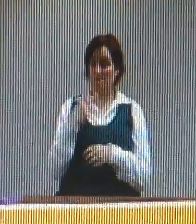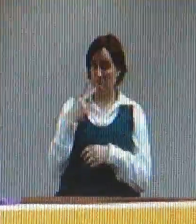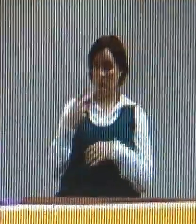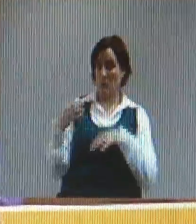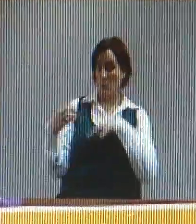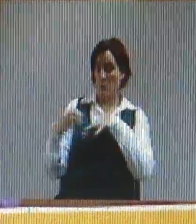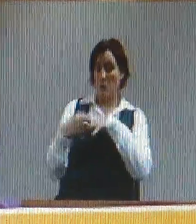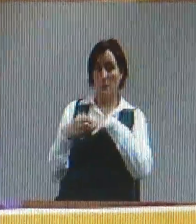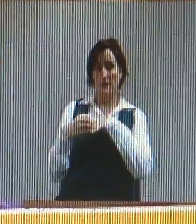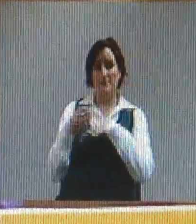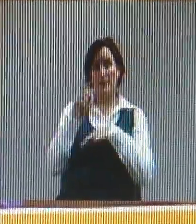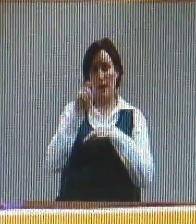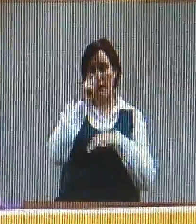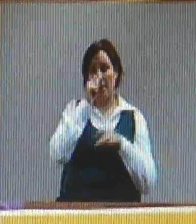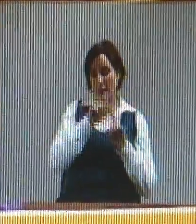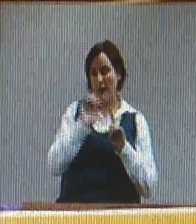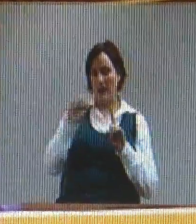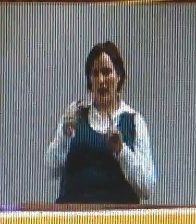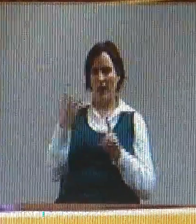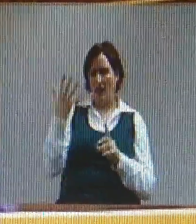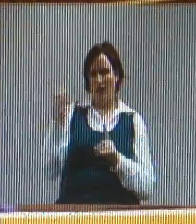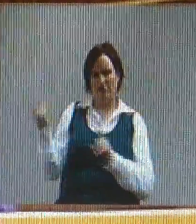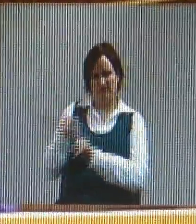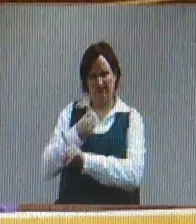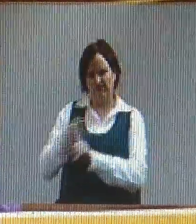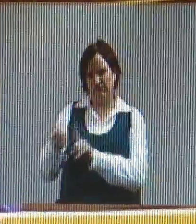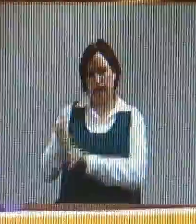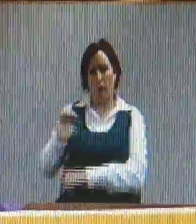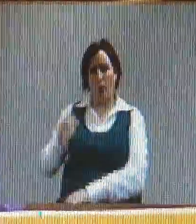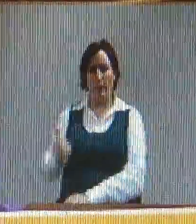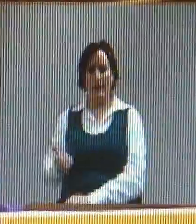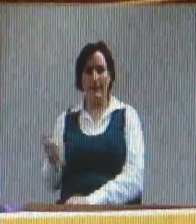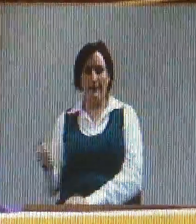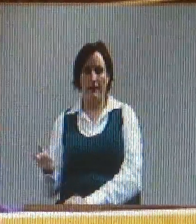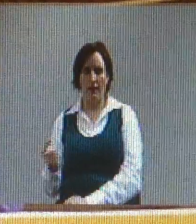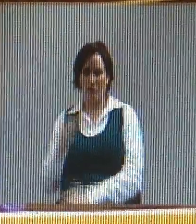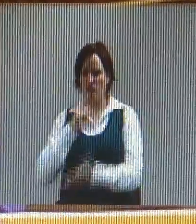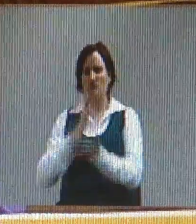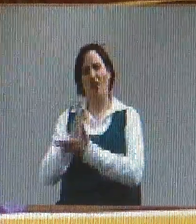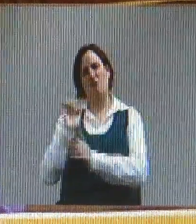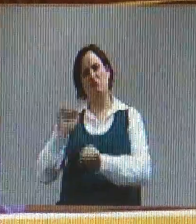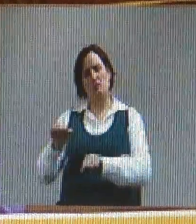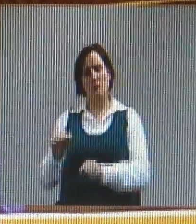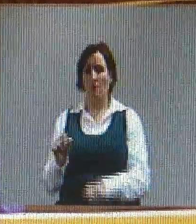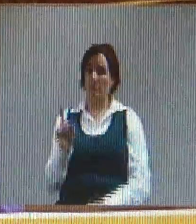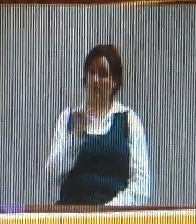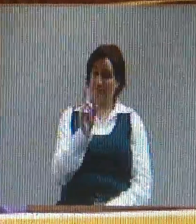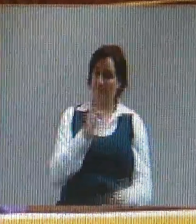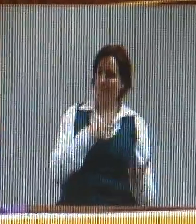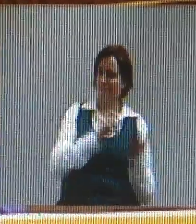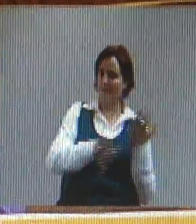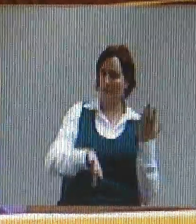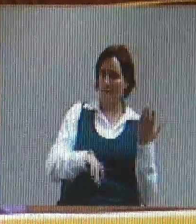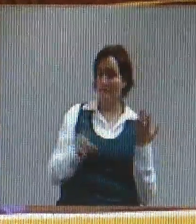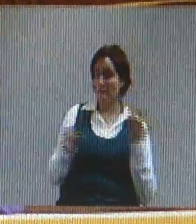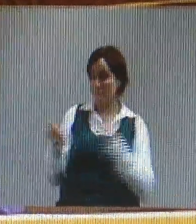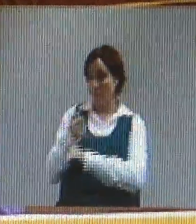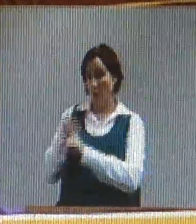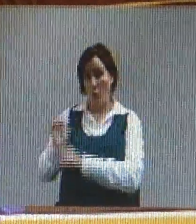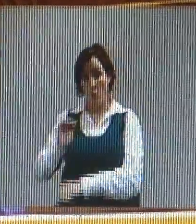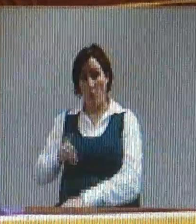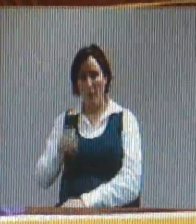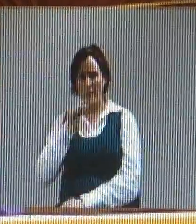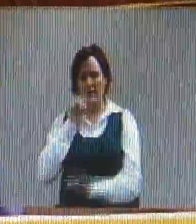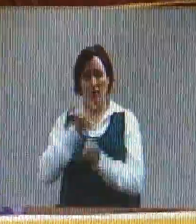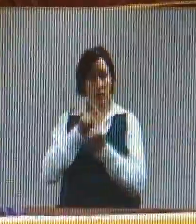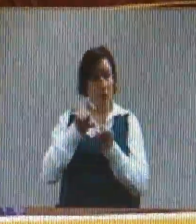corporal punishment to his wife. Abuse of women is not a cultural thing. It is